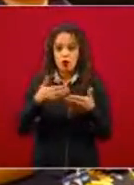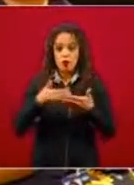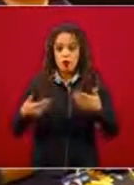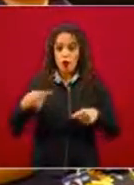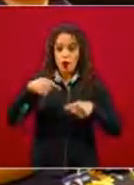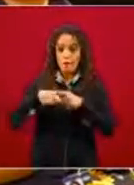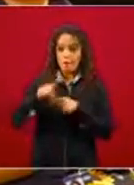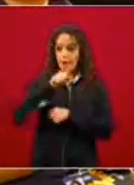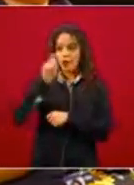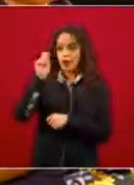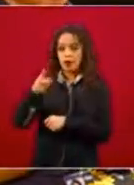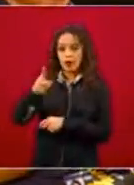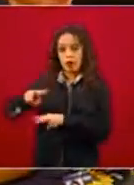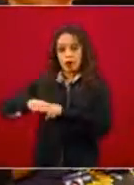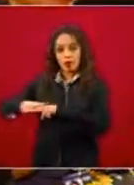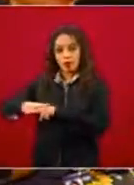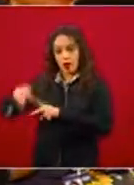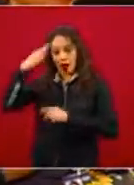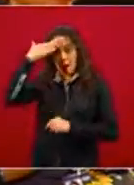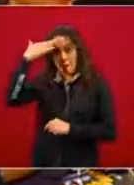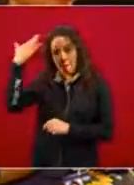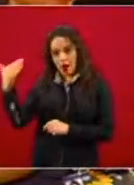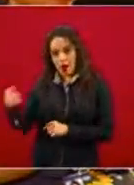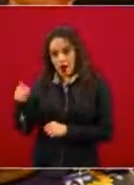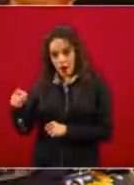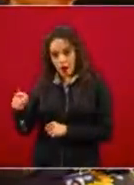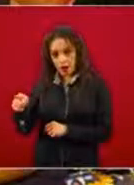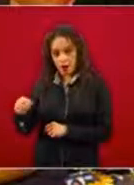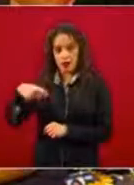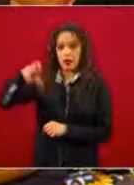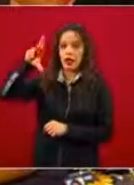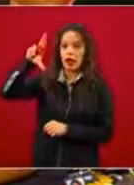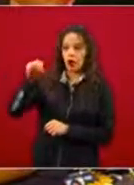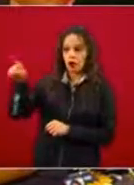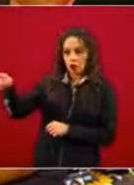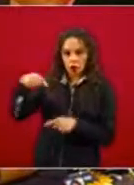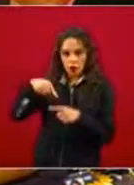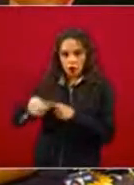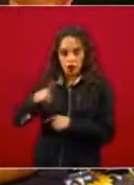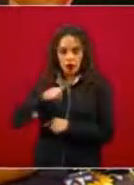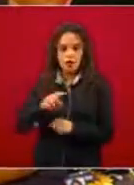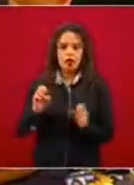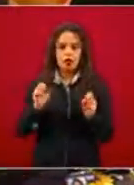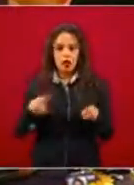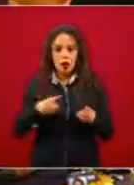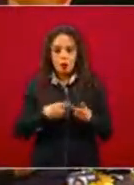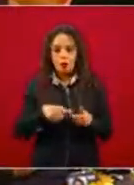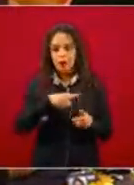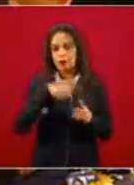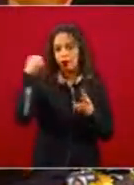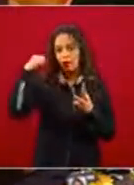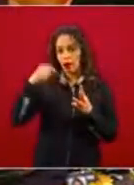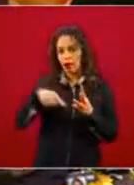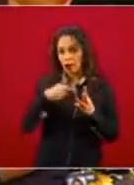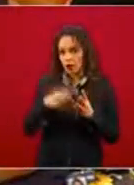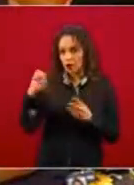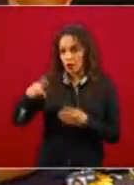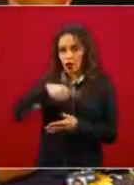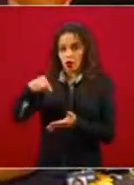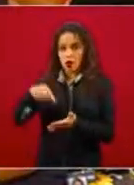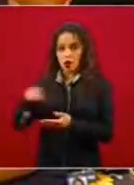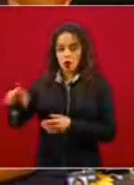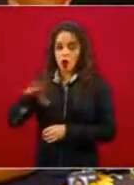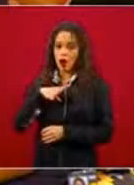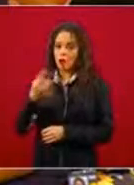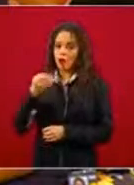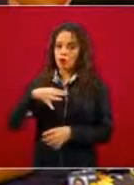sureste, como el Tren Maya, que se está What llevando a cabo en if Quintana the Roo, en Chiapas, en estas undergoing zonas labor for the muy Tren que tienen Maya muchos in the